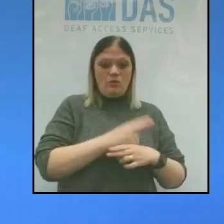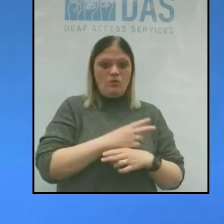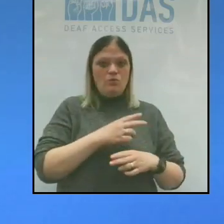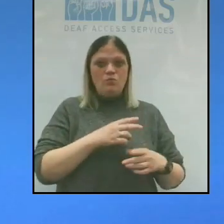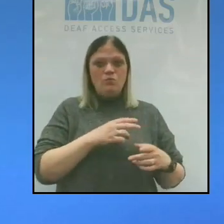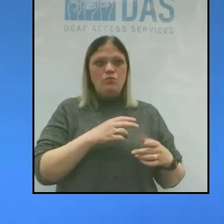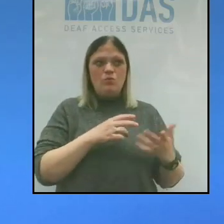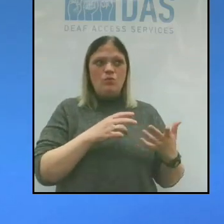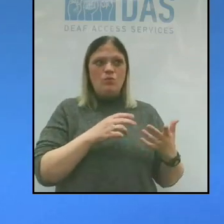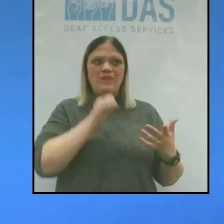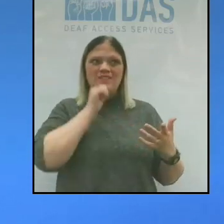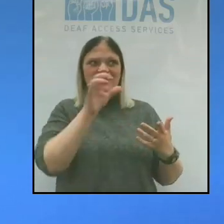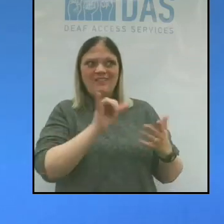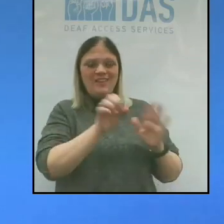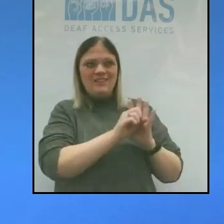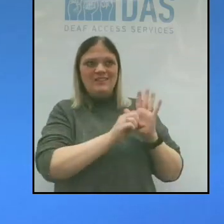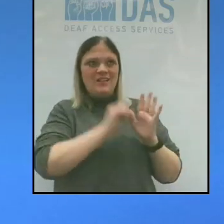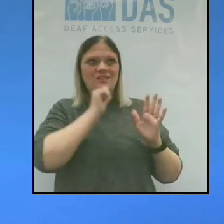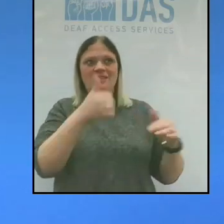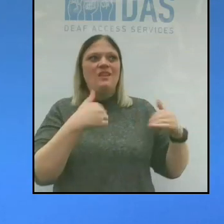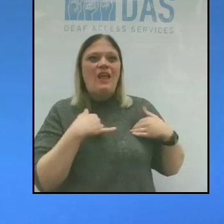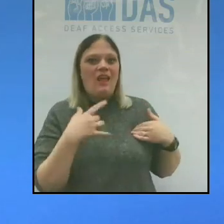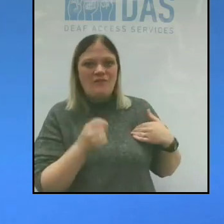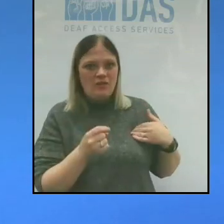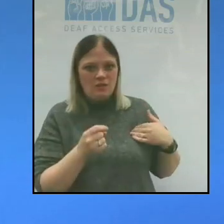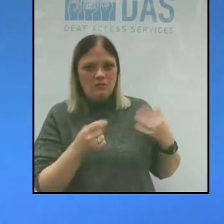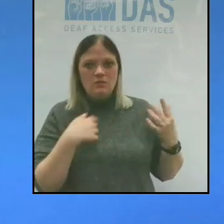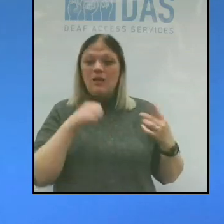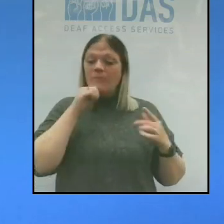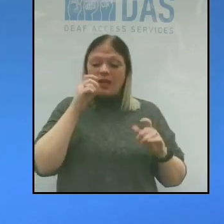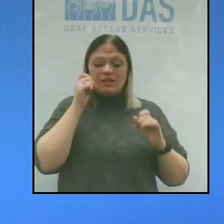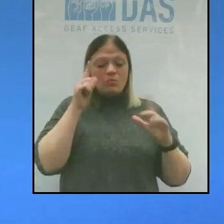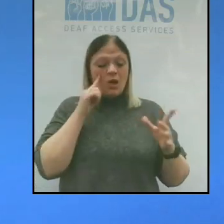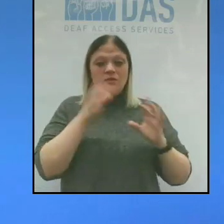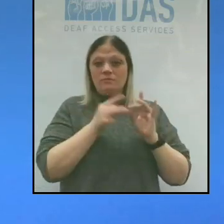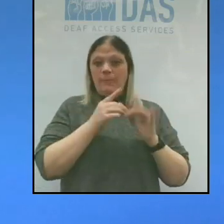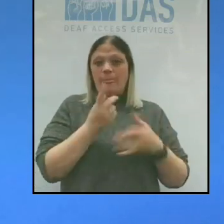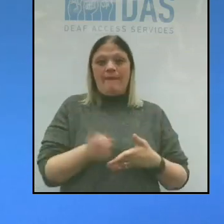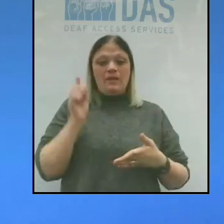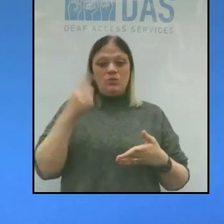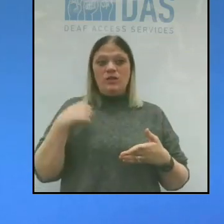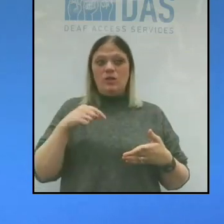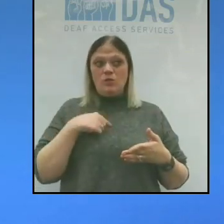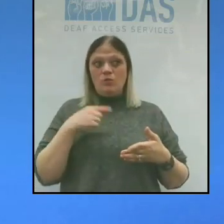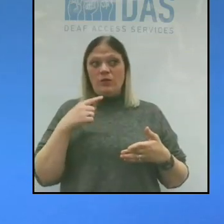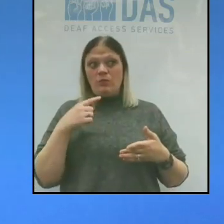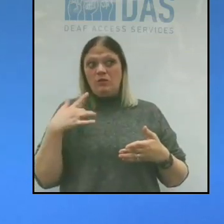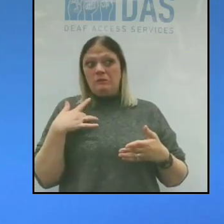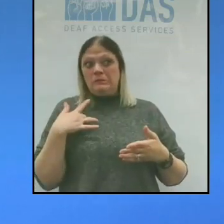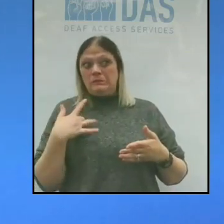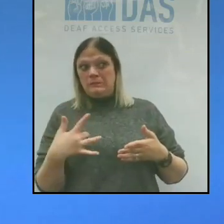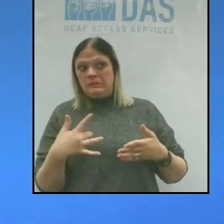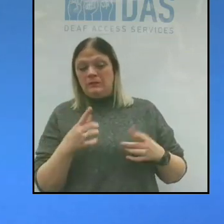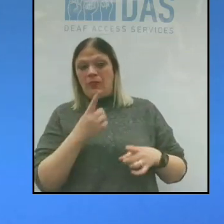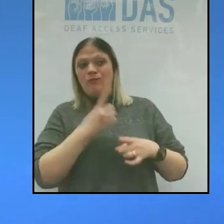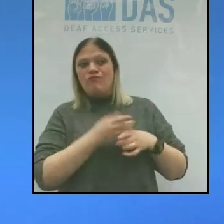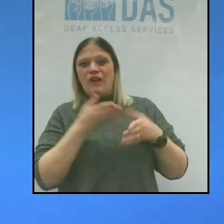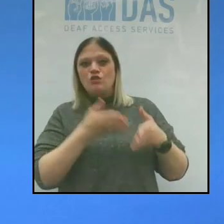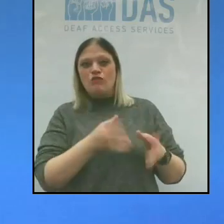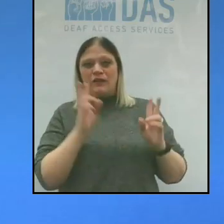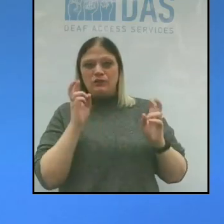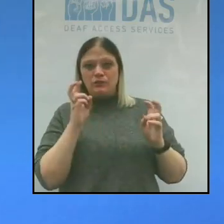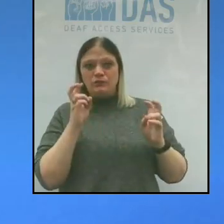have the data, and that's why it dropped. I'm not surprised to see that. I mentioned last week it looked like we were trending in the right direction, where we were having growth less